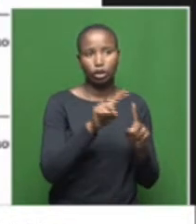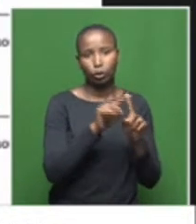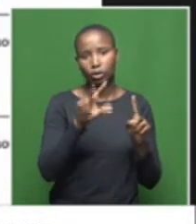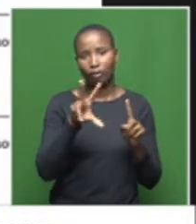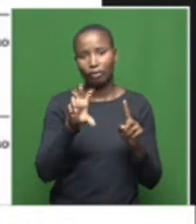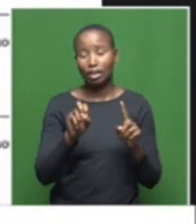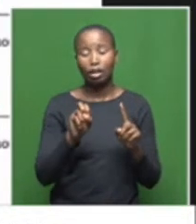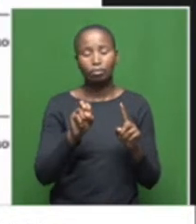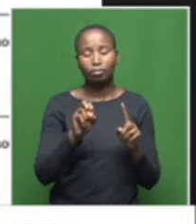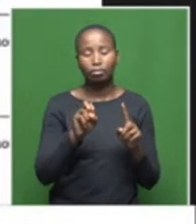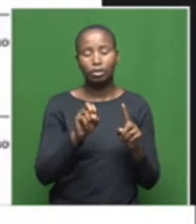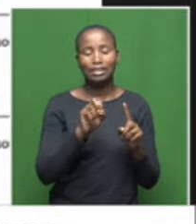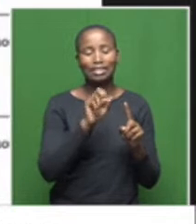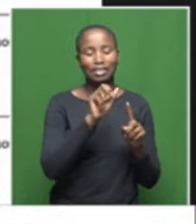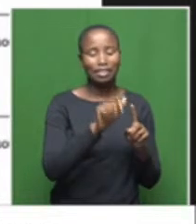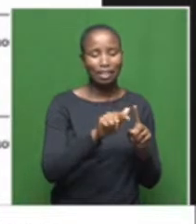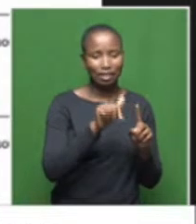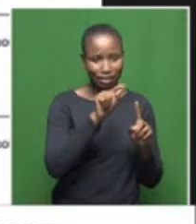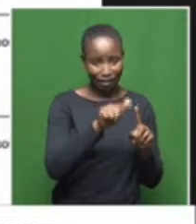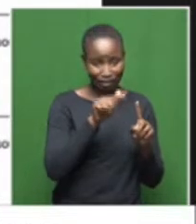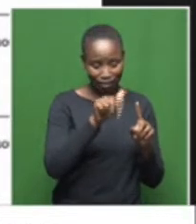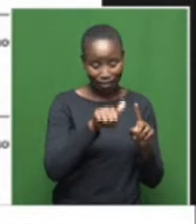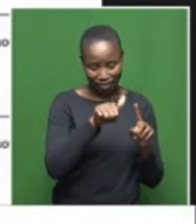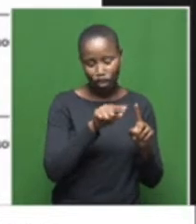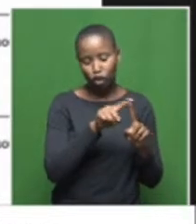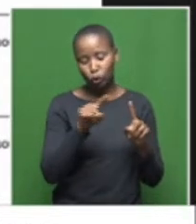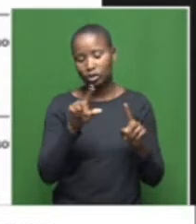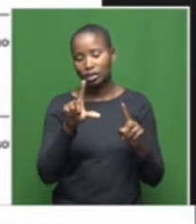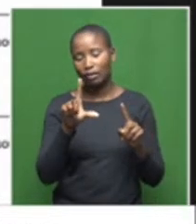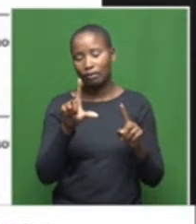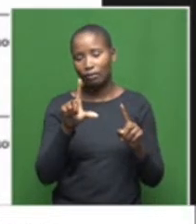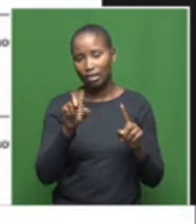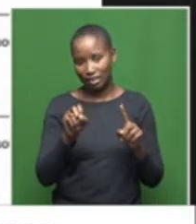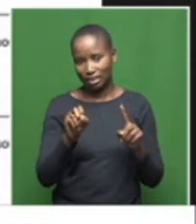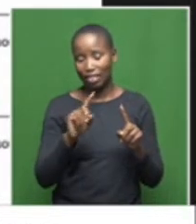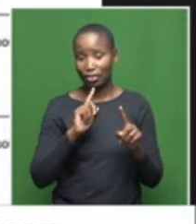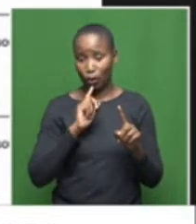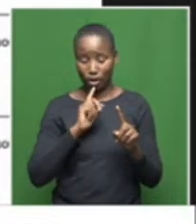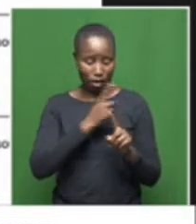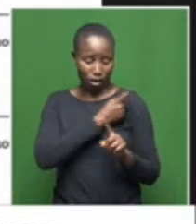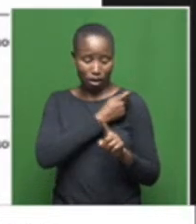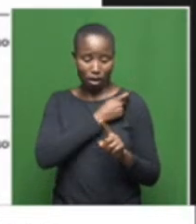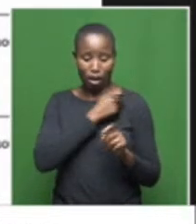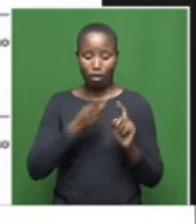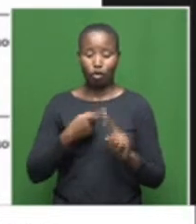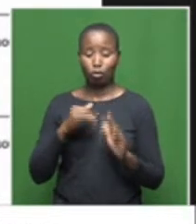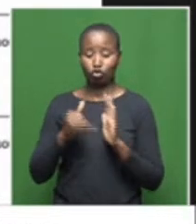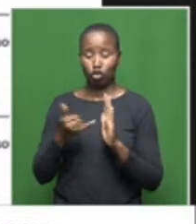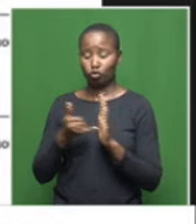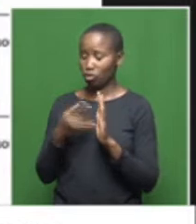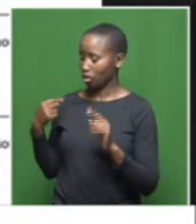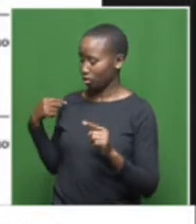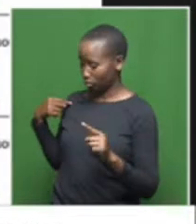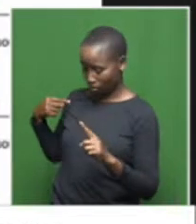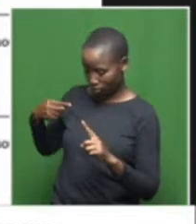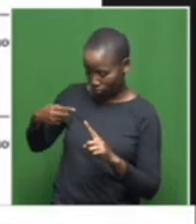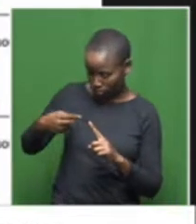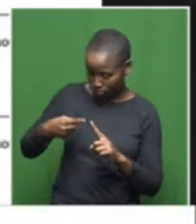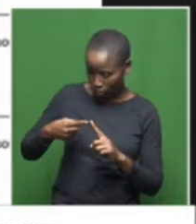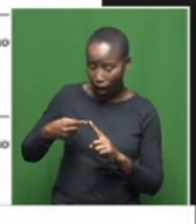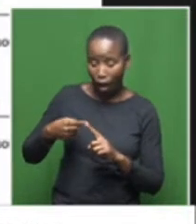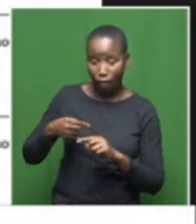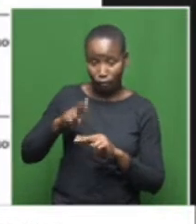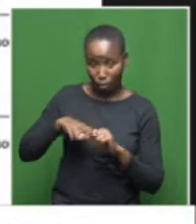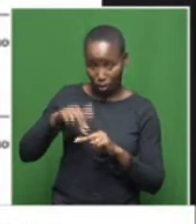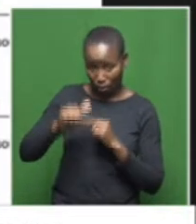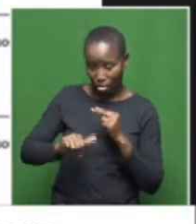day on weekdays over most of January and February, there has been a slight pickup over the